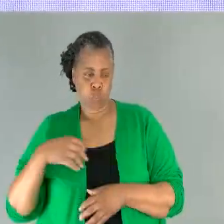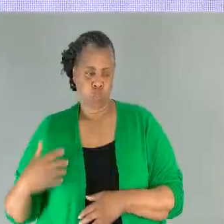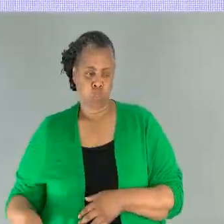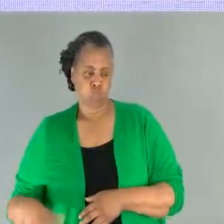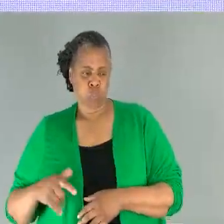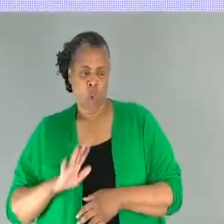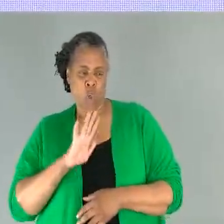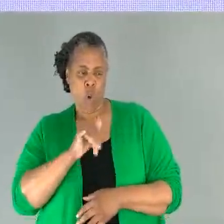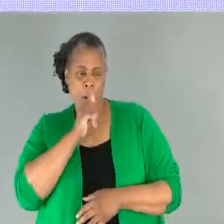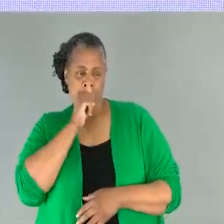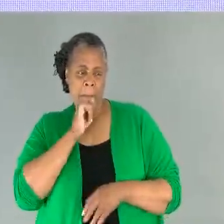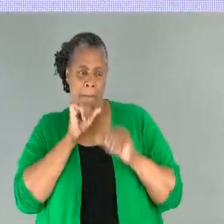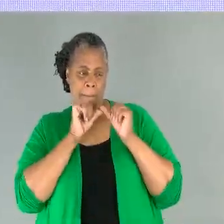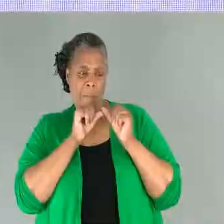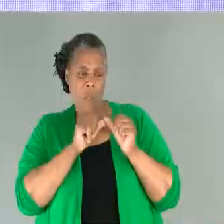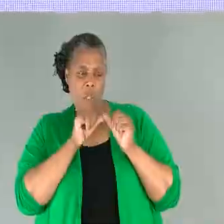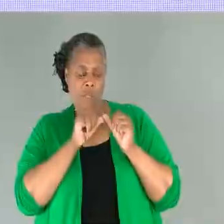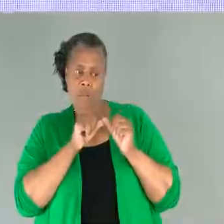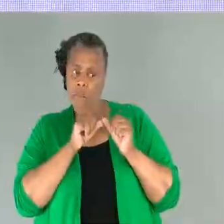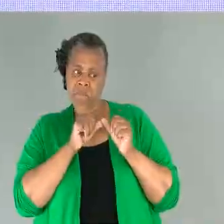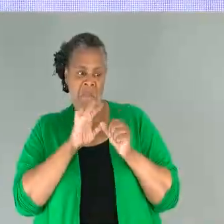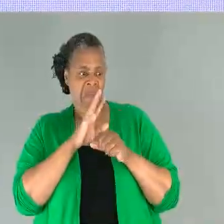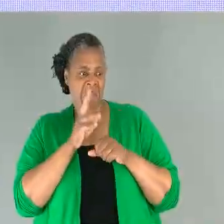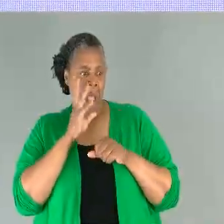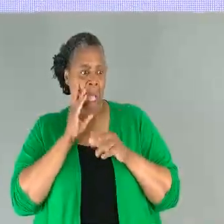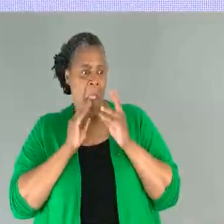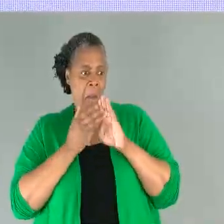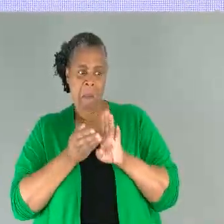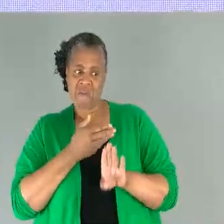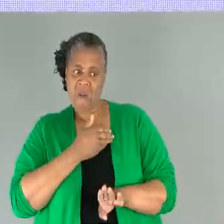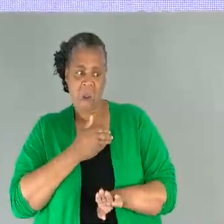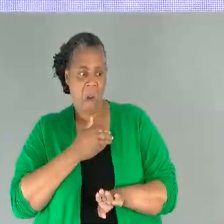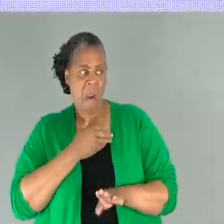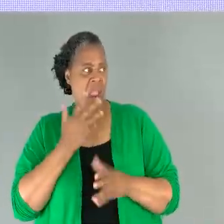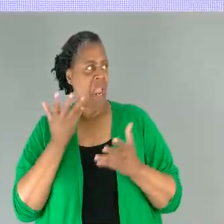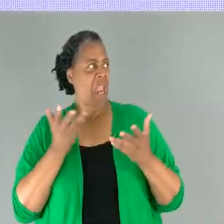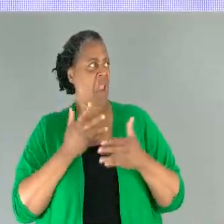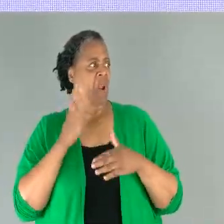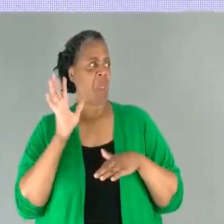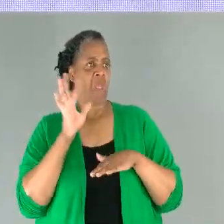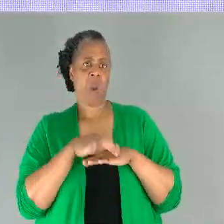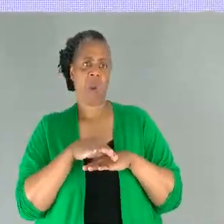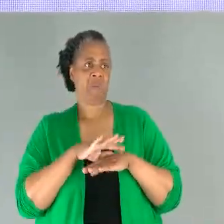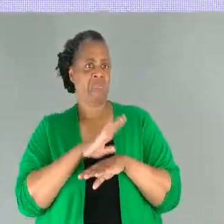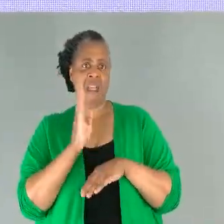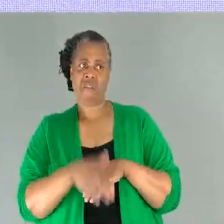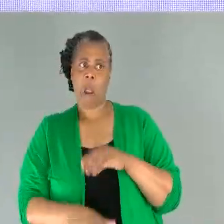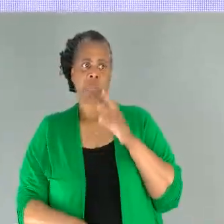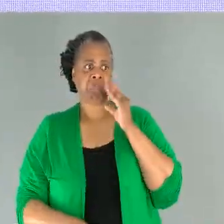of persistence, I have never seen in all of the earth.